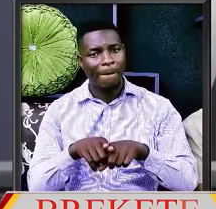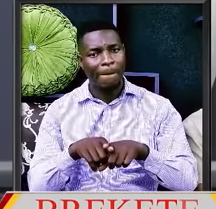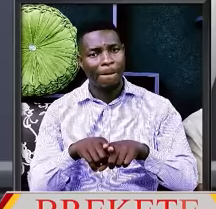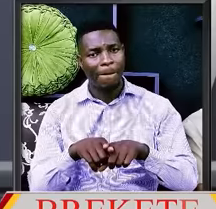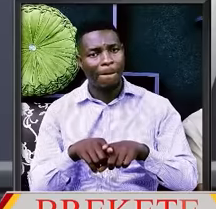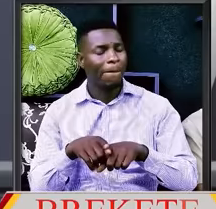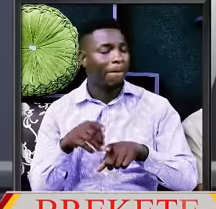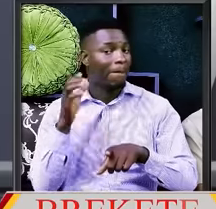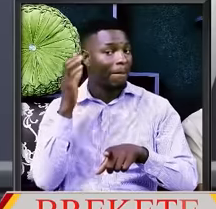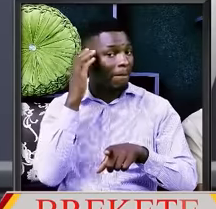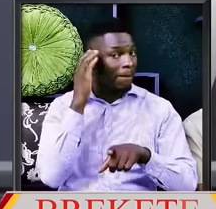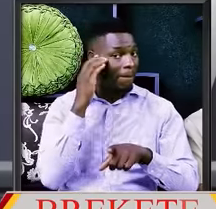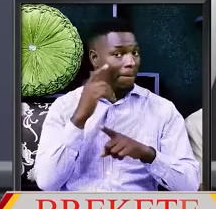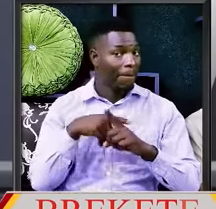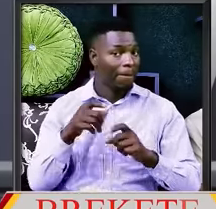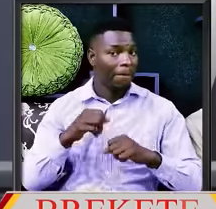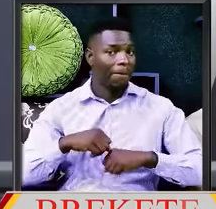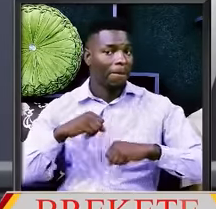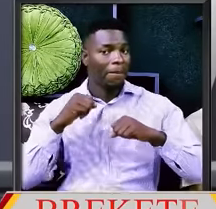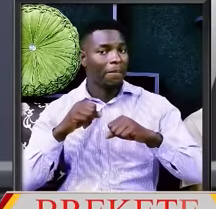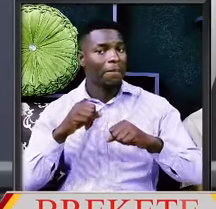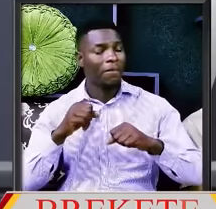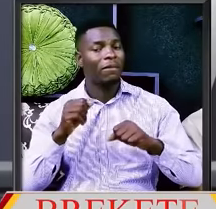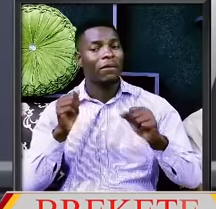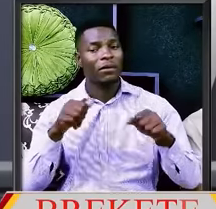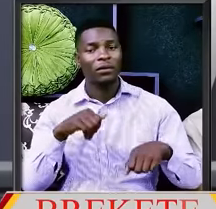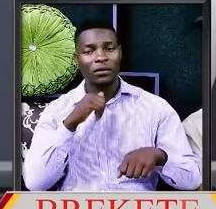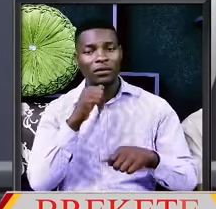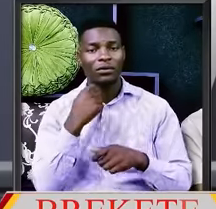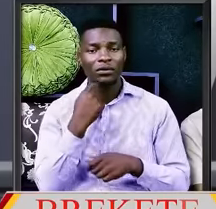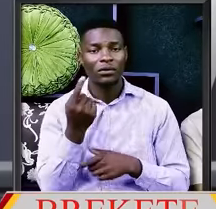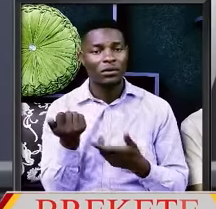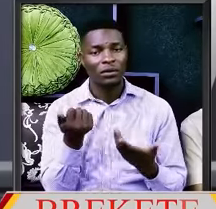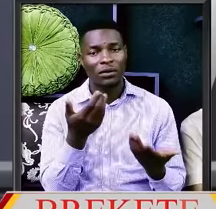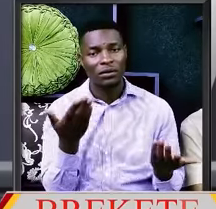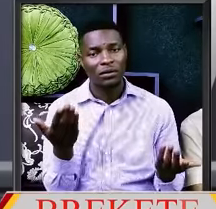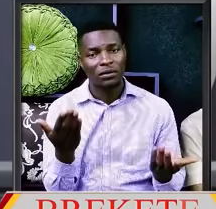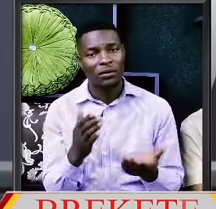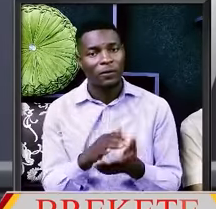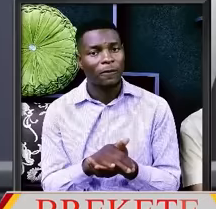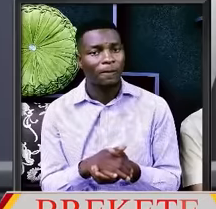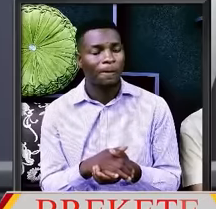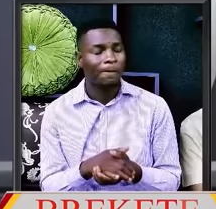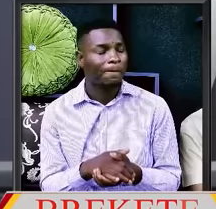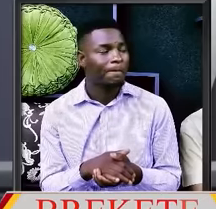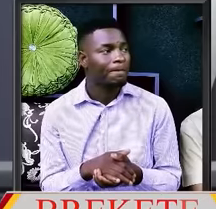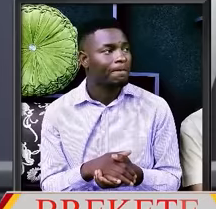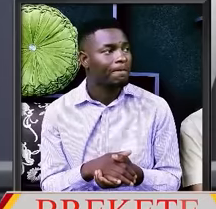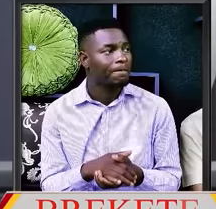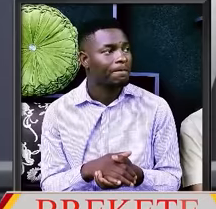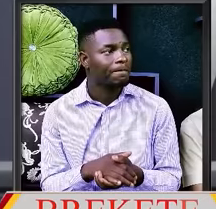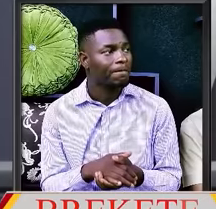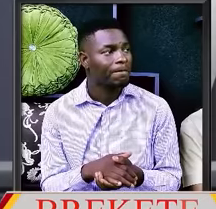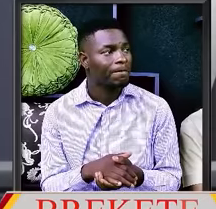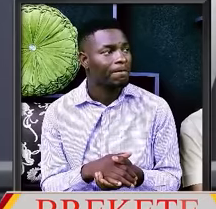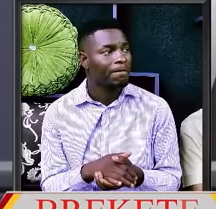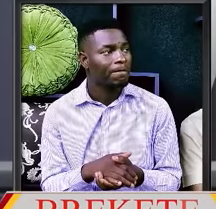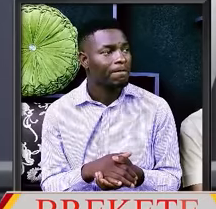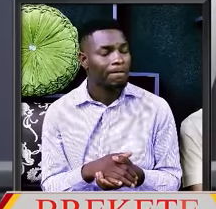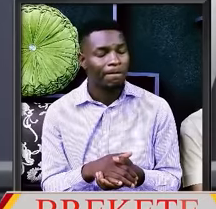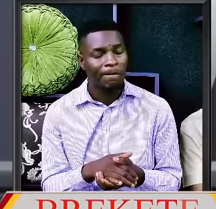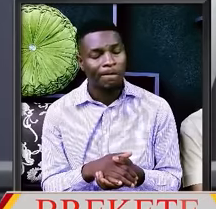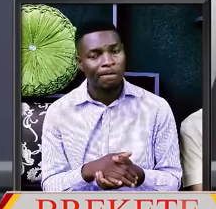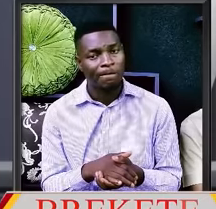Chief, wait till they talk. Say that matter just be like that. Chief, no talk anything. So now this Christmas, so we travel now. Now my brother can't